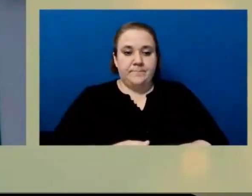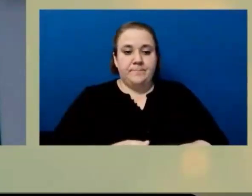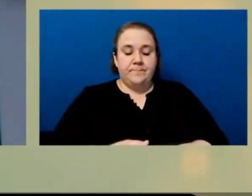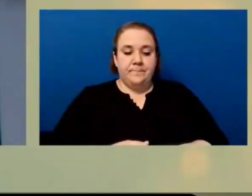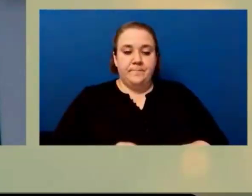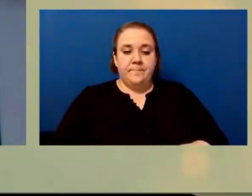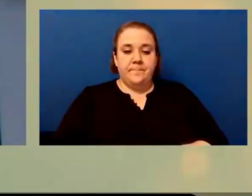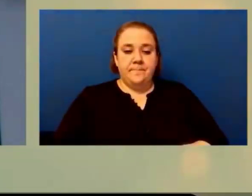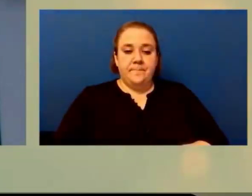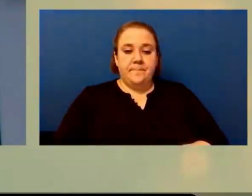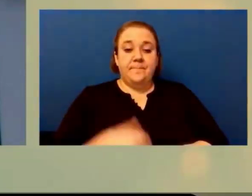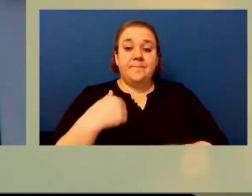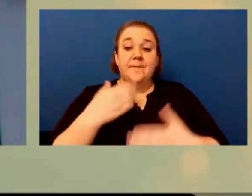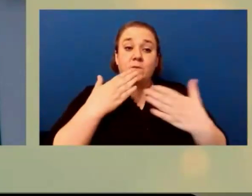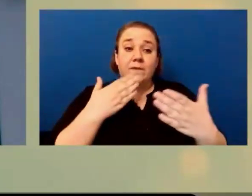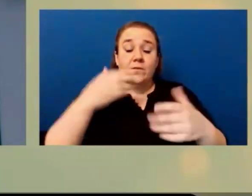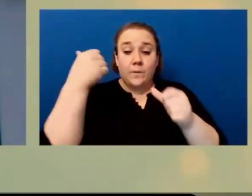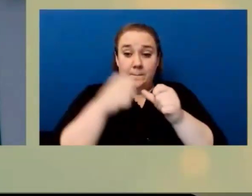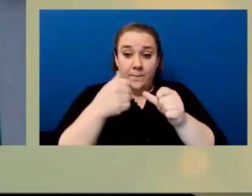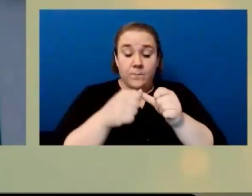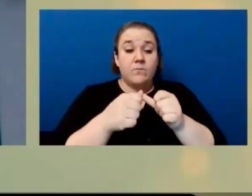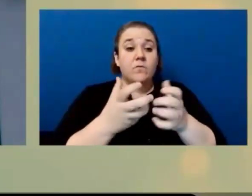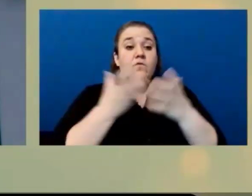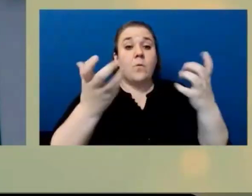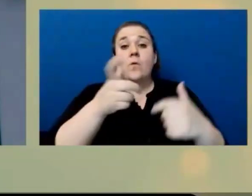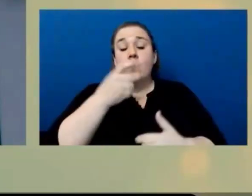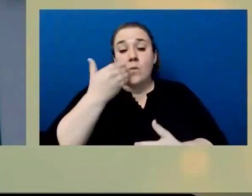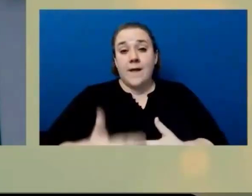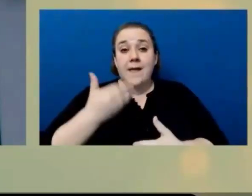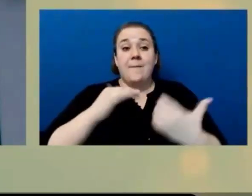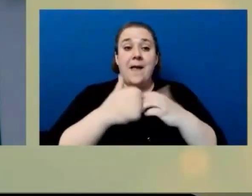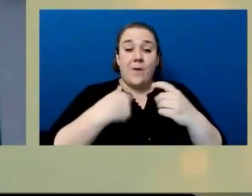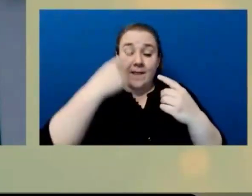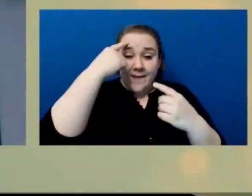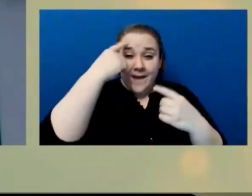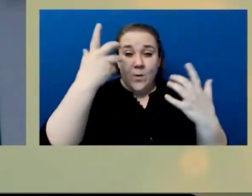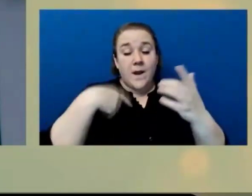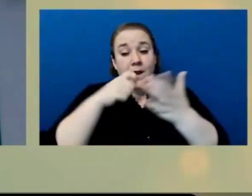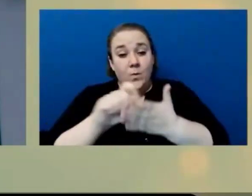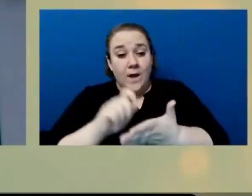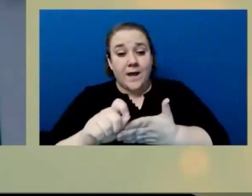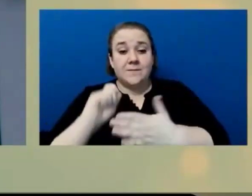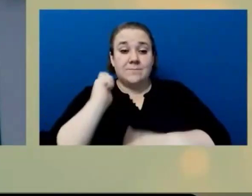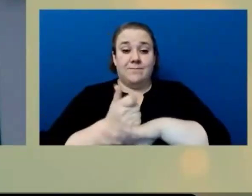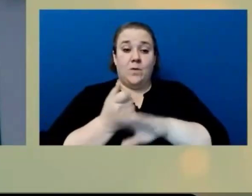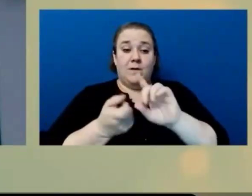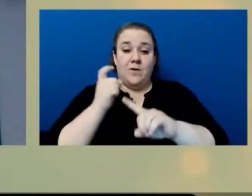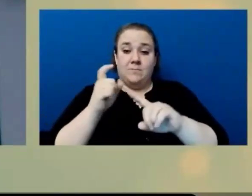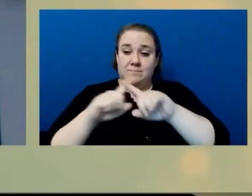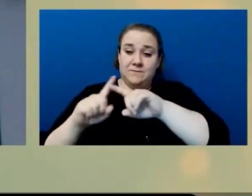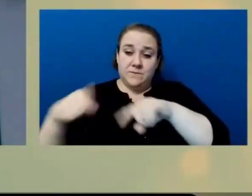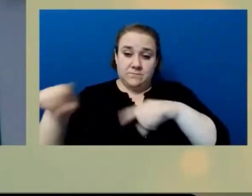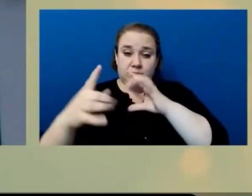introduce themselves. I am so grateful to remember that so much of who I am and how I think and what I write